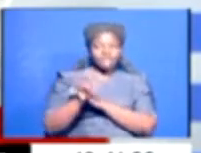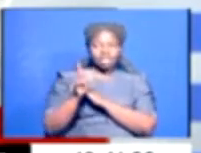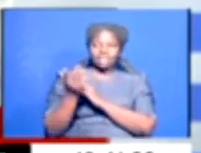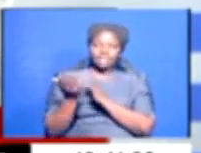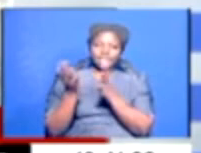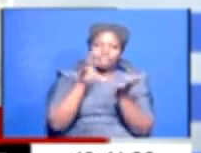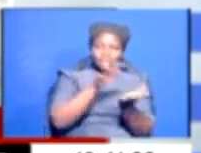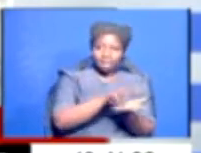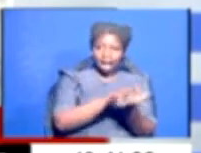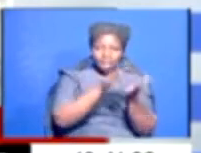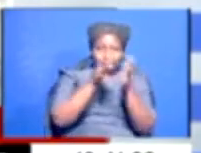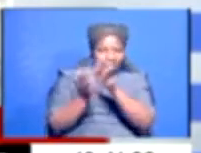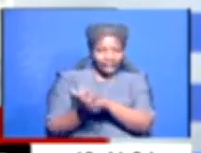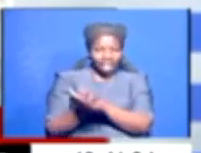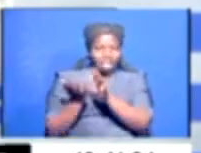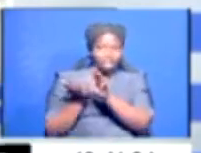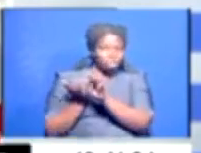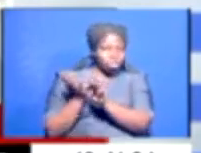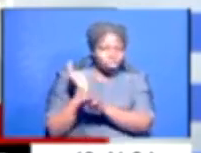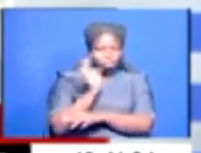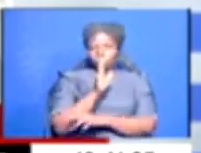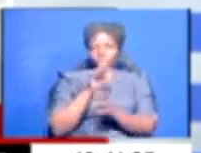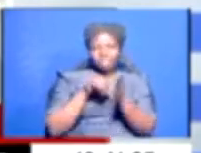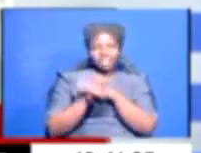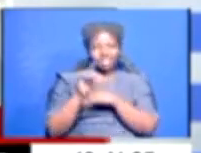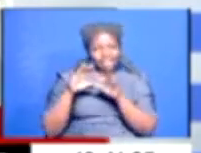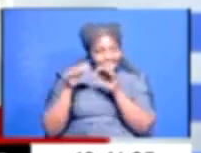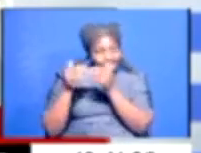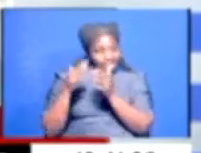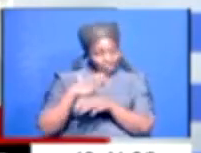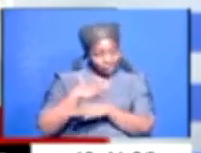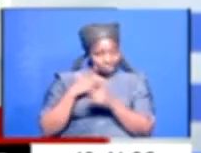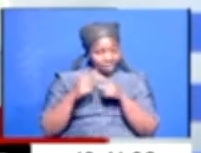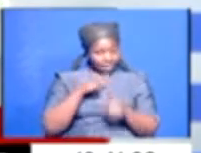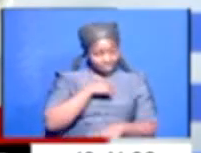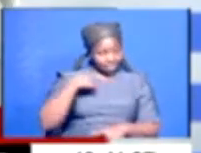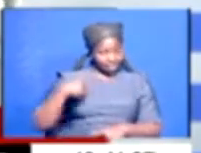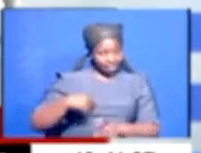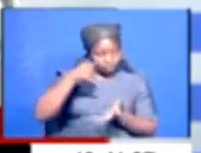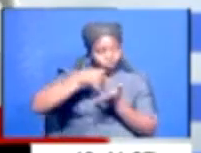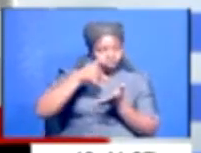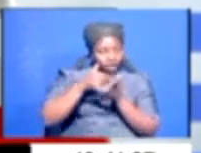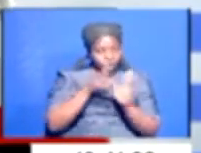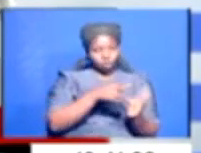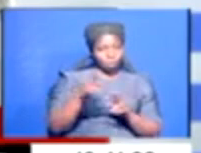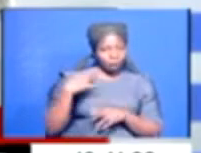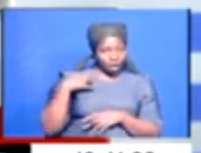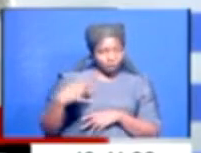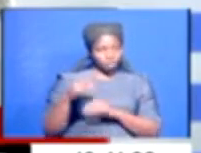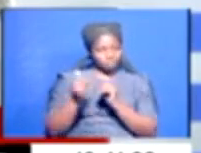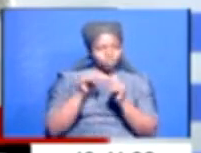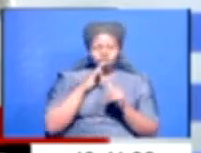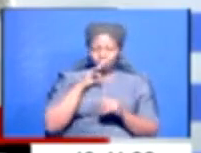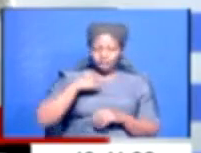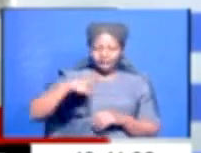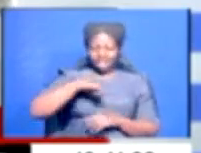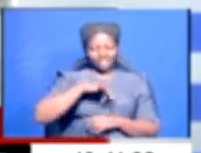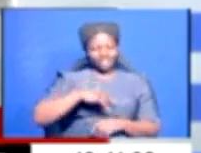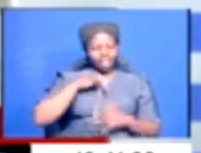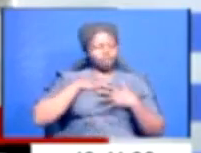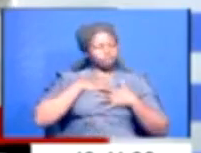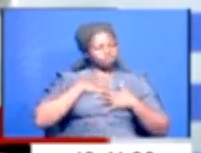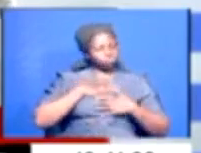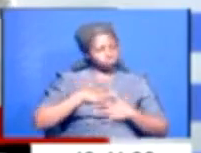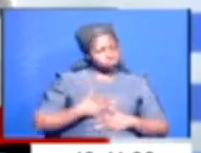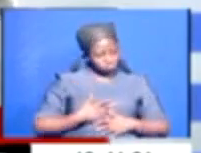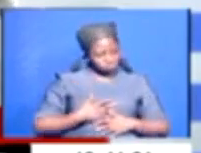class, but China is not in Commonwealth Games, so it is a relief for us, the Africans.